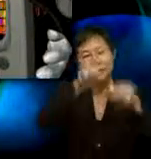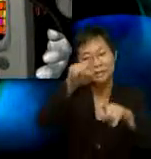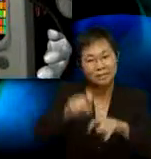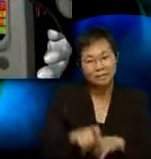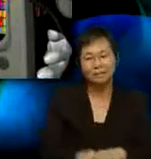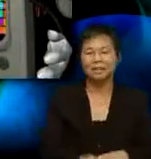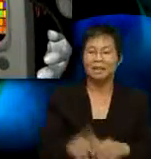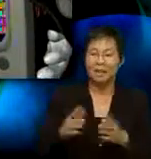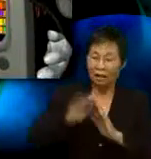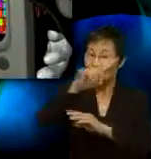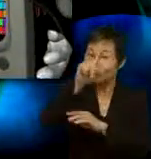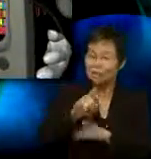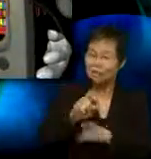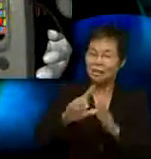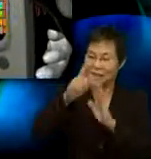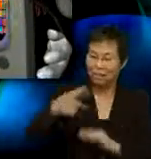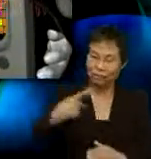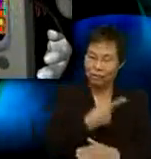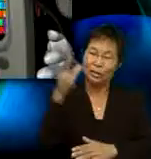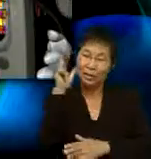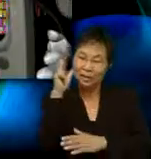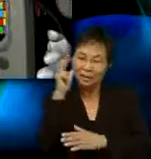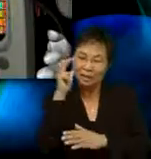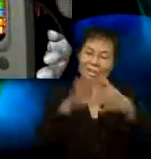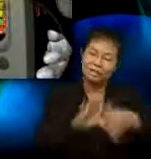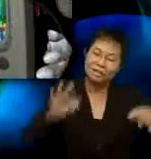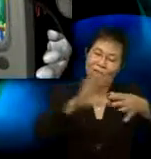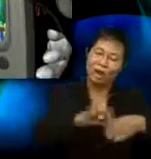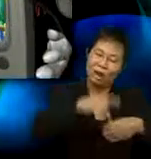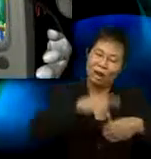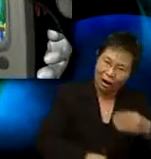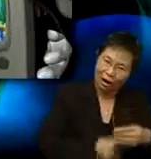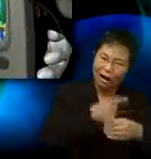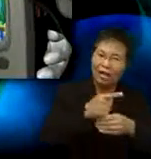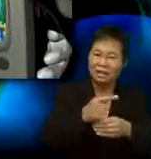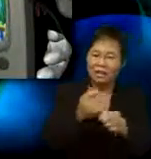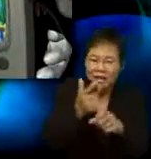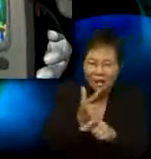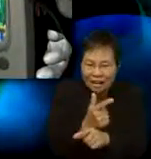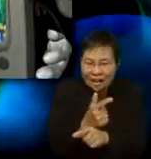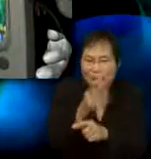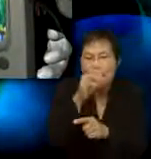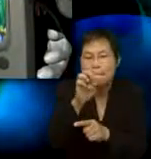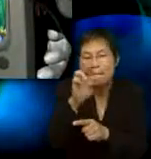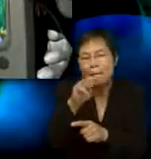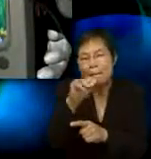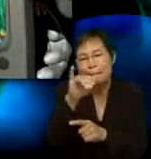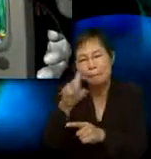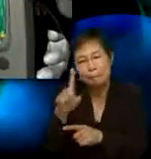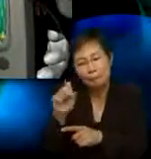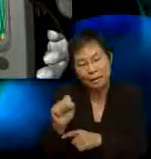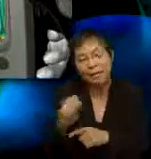questions. Later, we're going to listen to a story about the Little Mermaid.